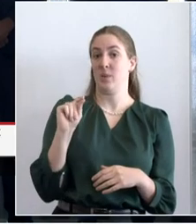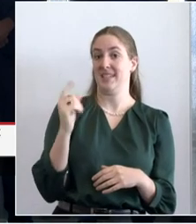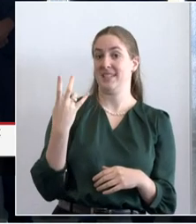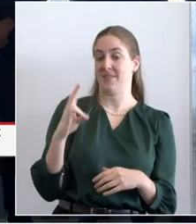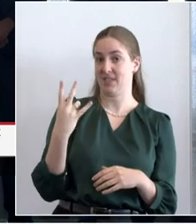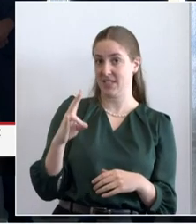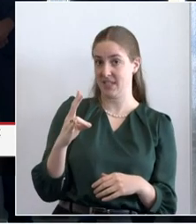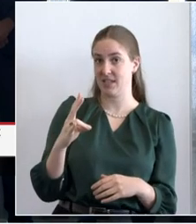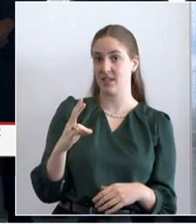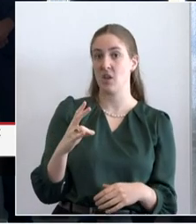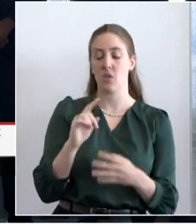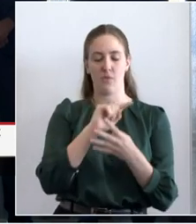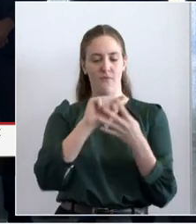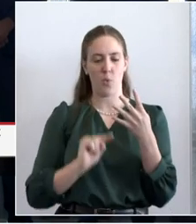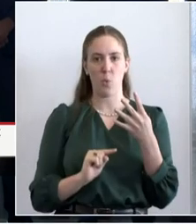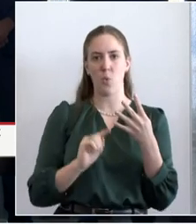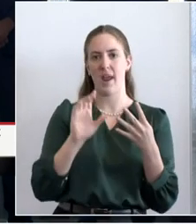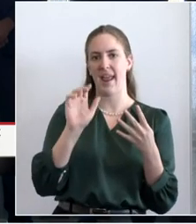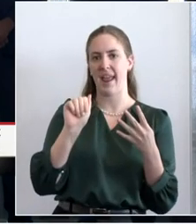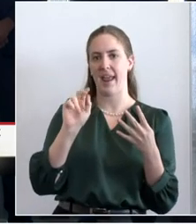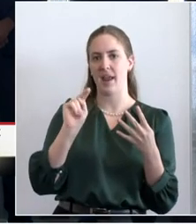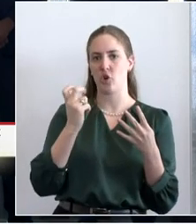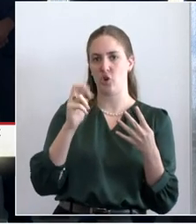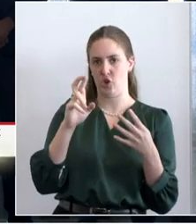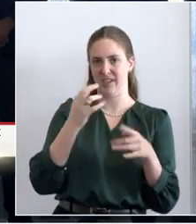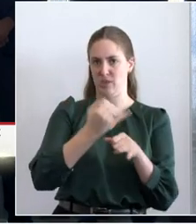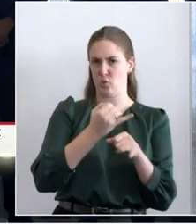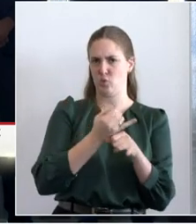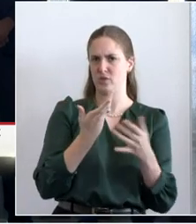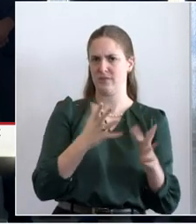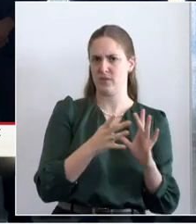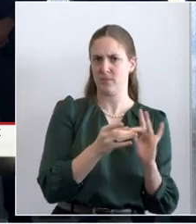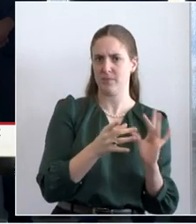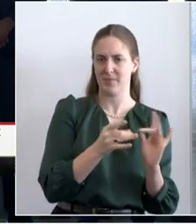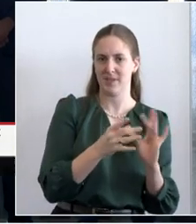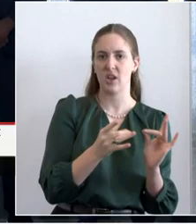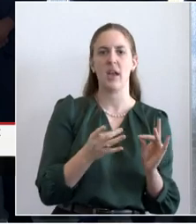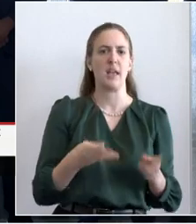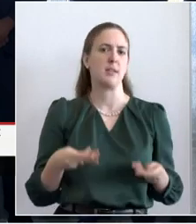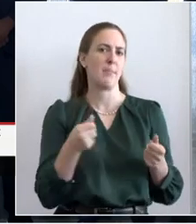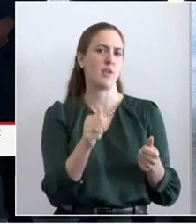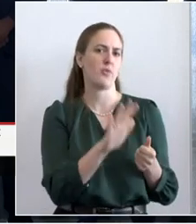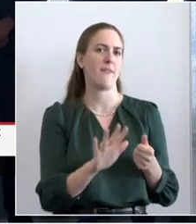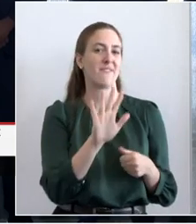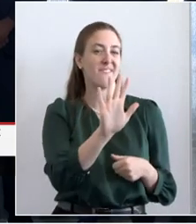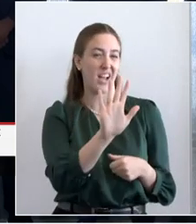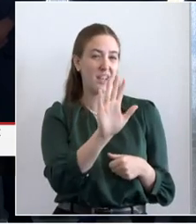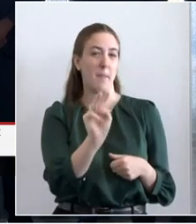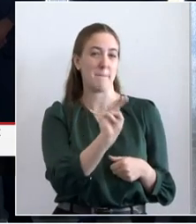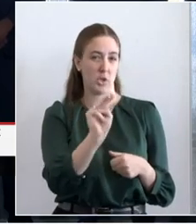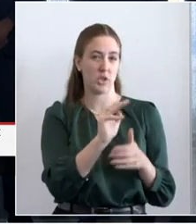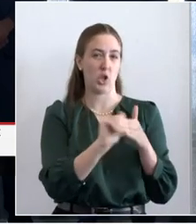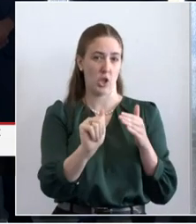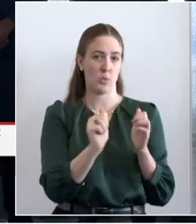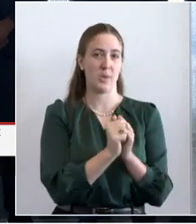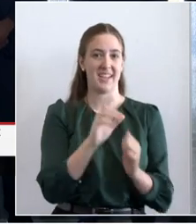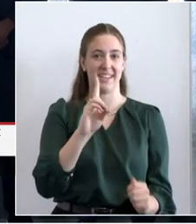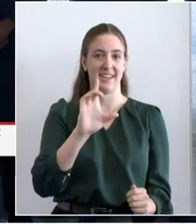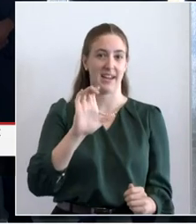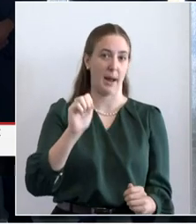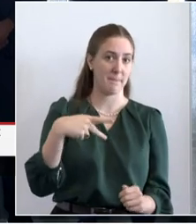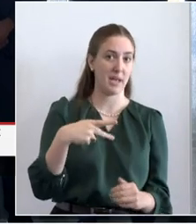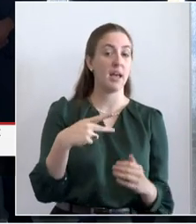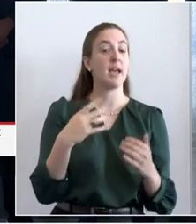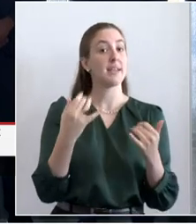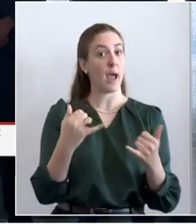the 4 anchor institutions that were mentioned spent about $5 million through DCAP. And today,